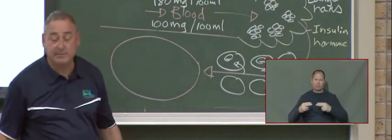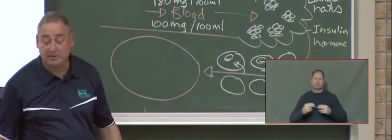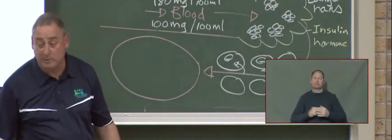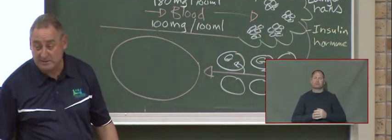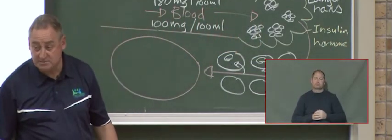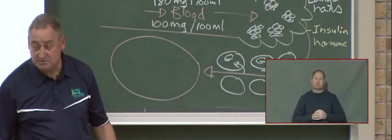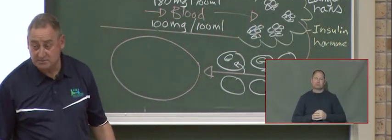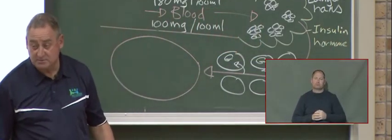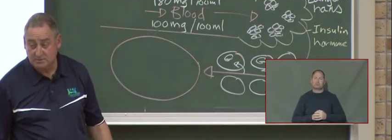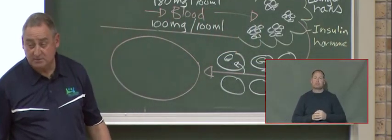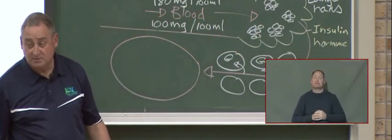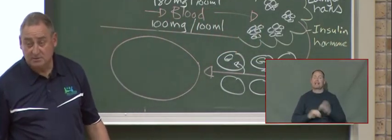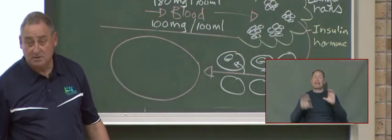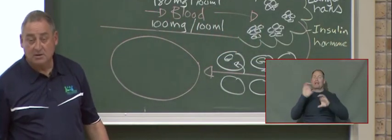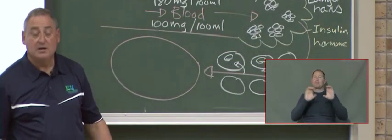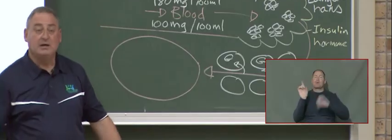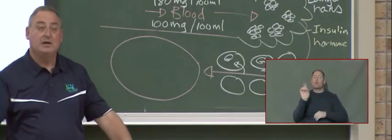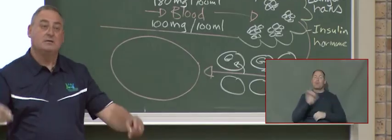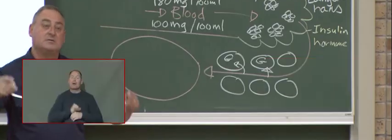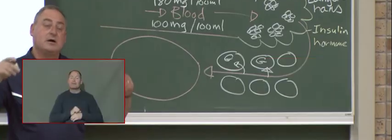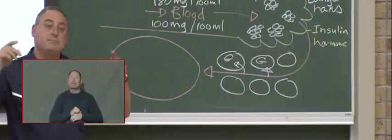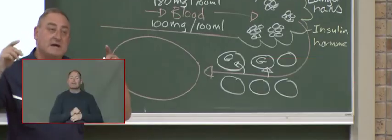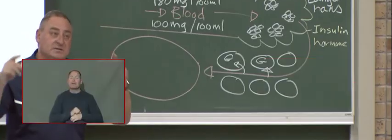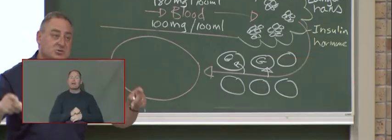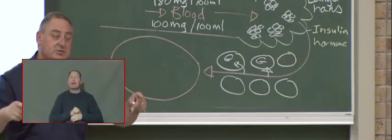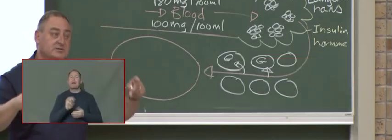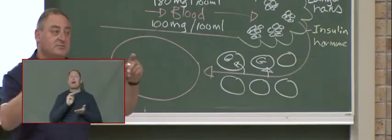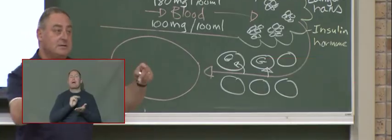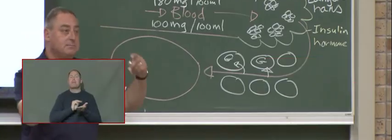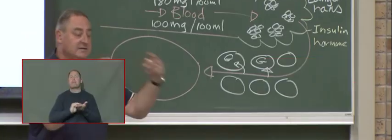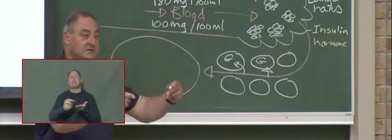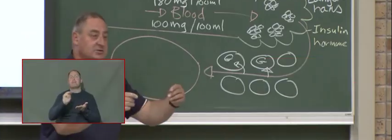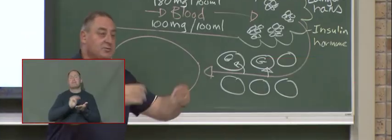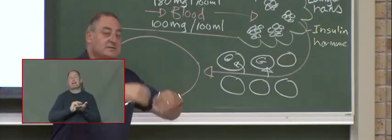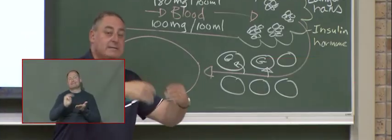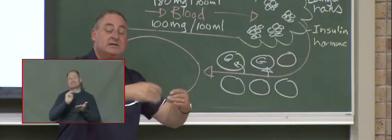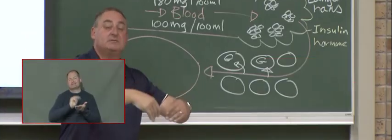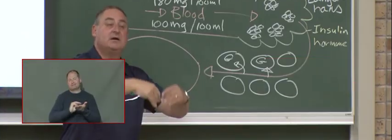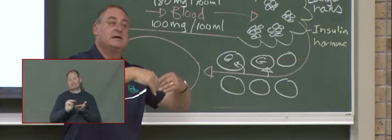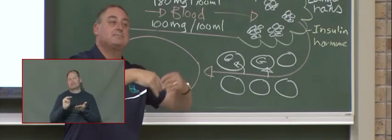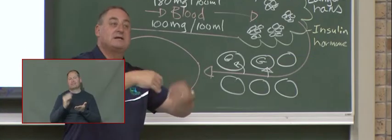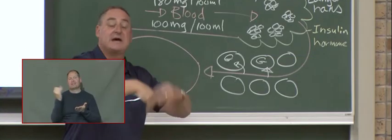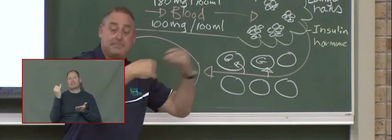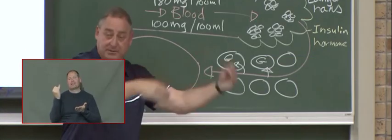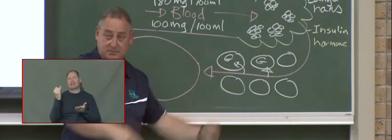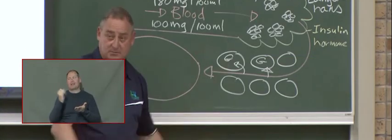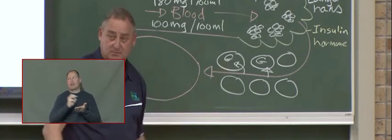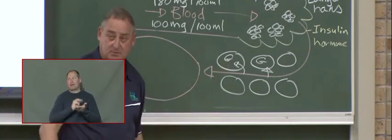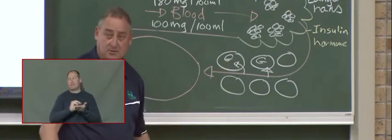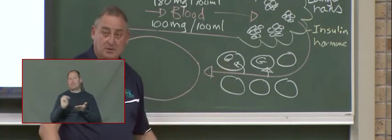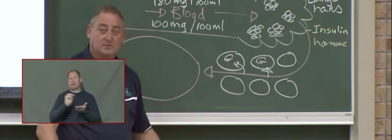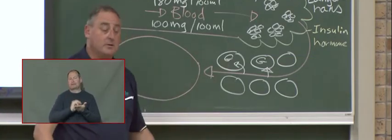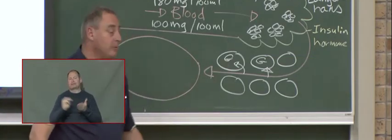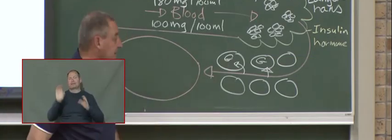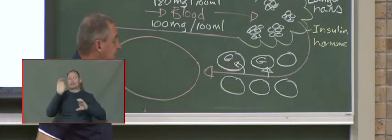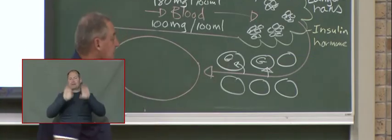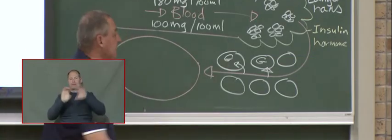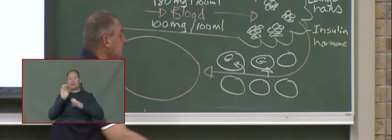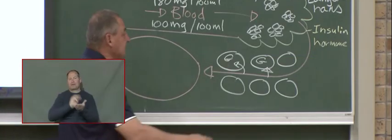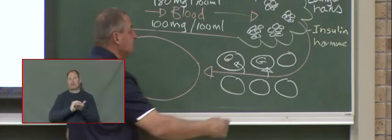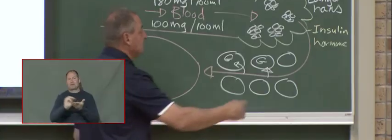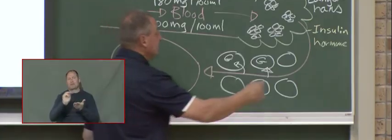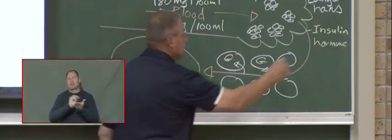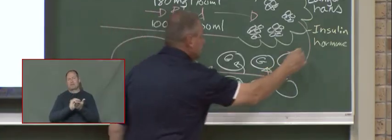They're chemical what? So a messenger gives a message for something that must happen. So what is